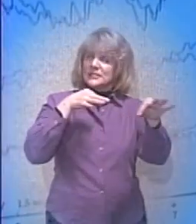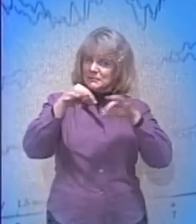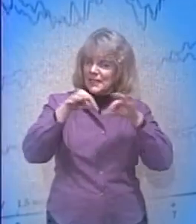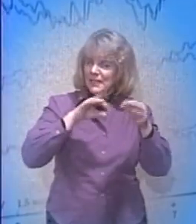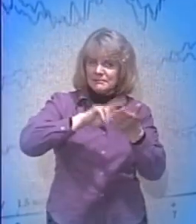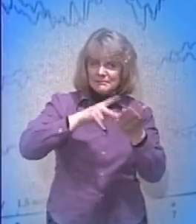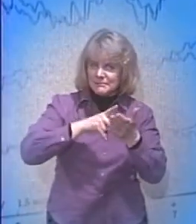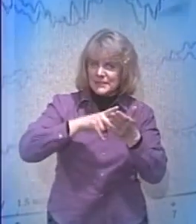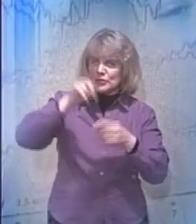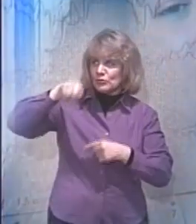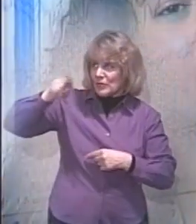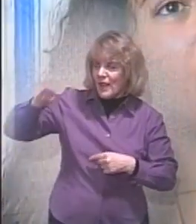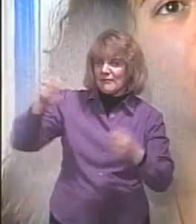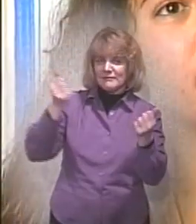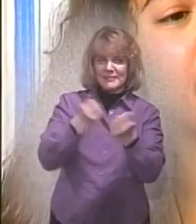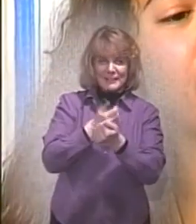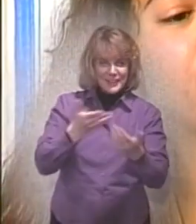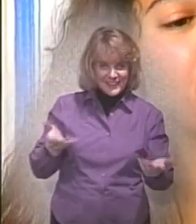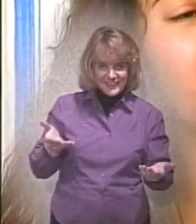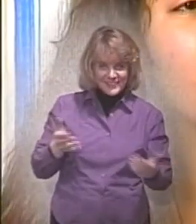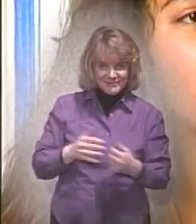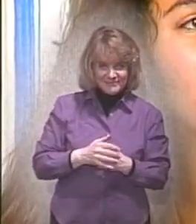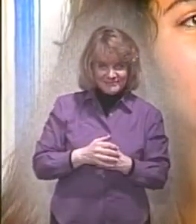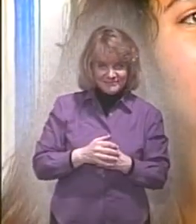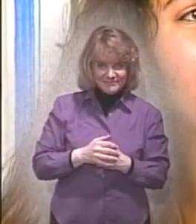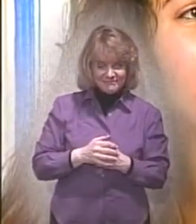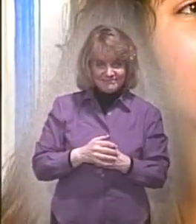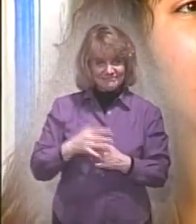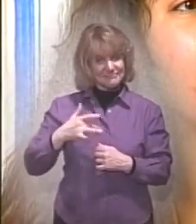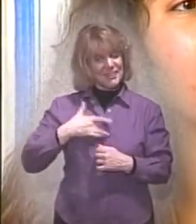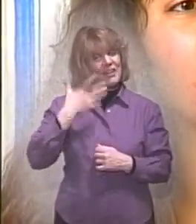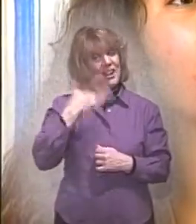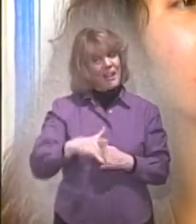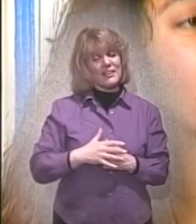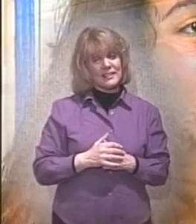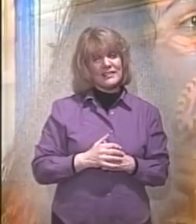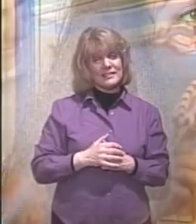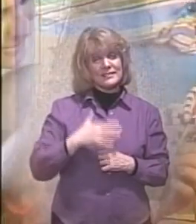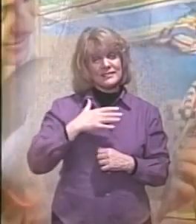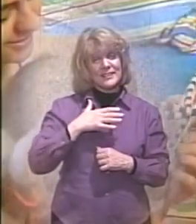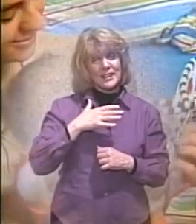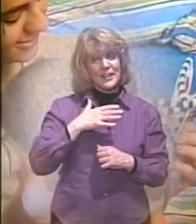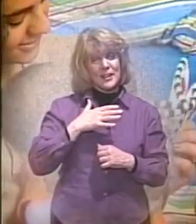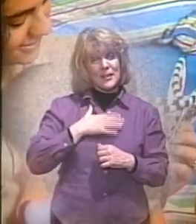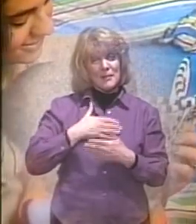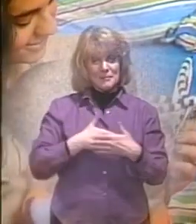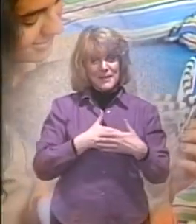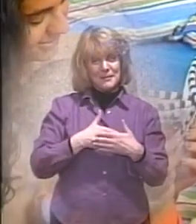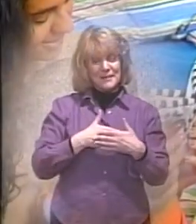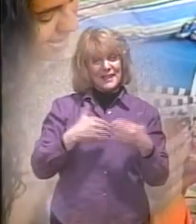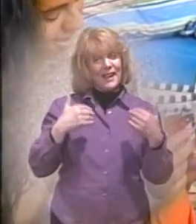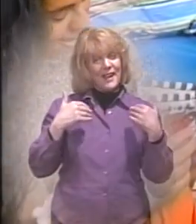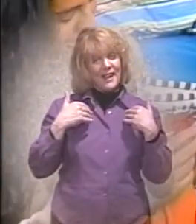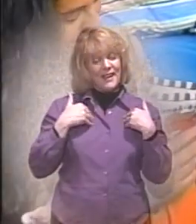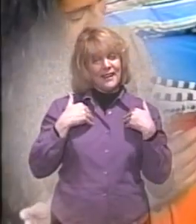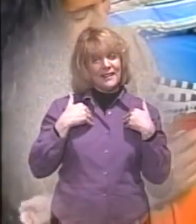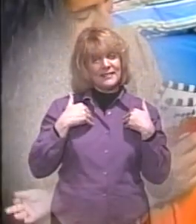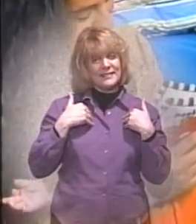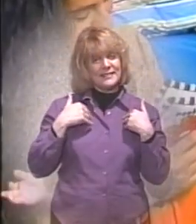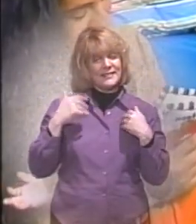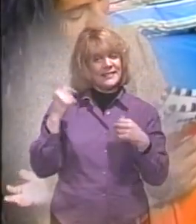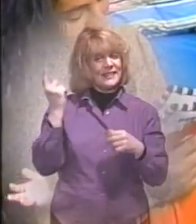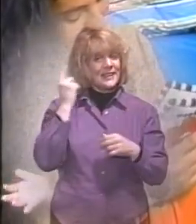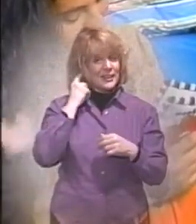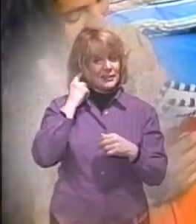the graphs. I would say I feel very fortunate that Nathan had a newborn screening. I do feel that